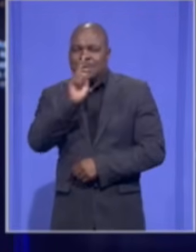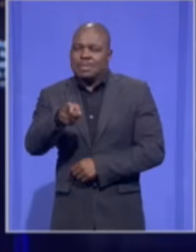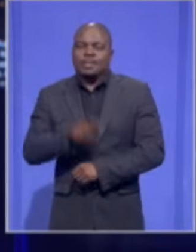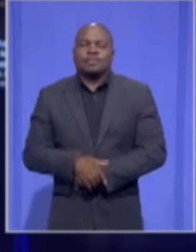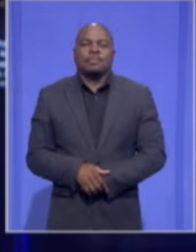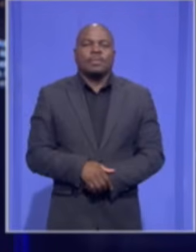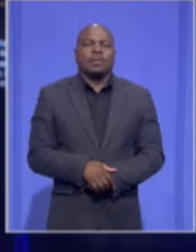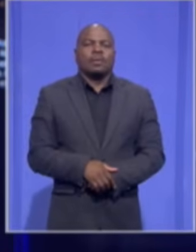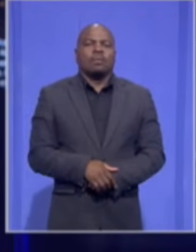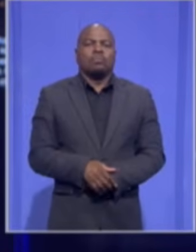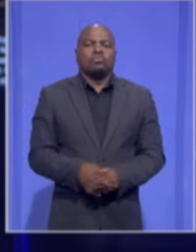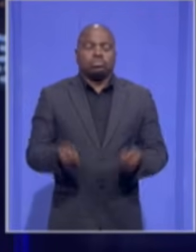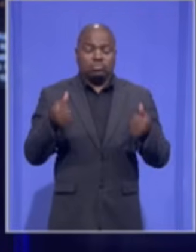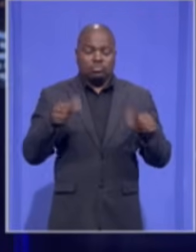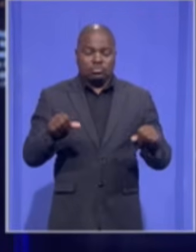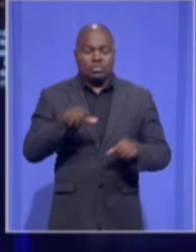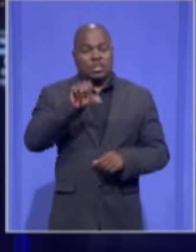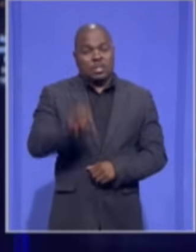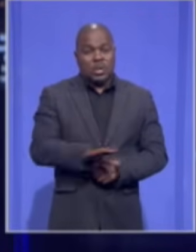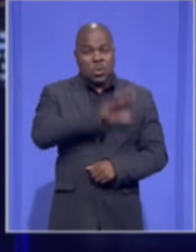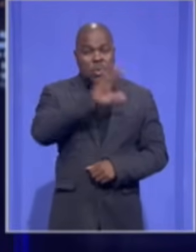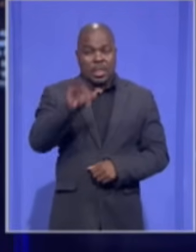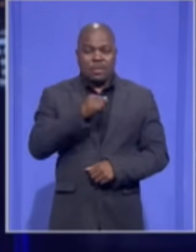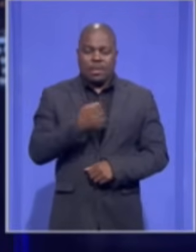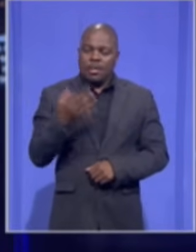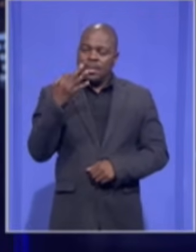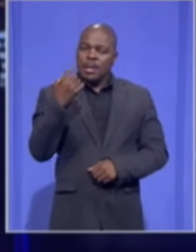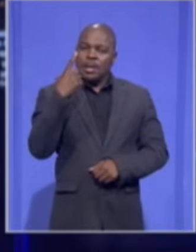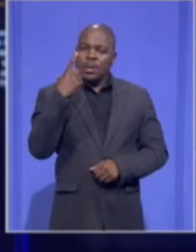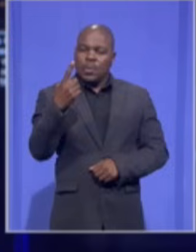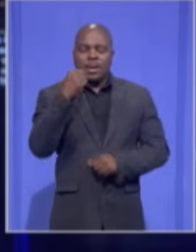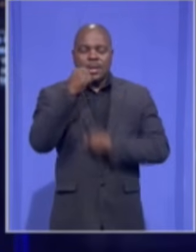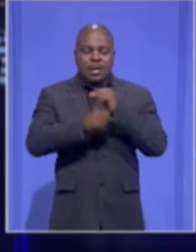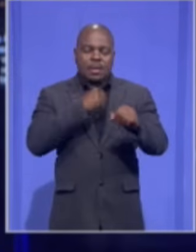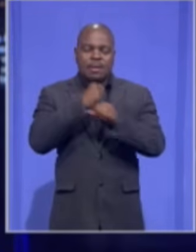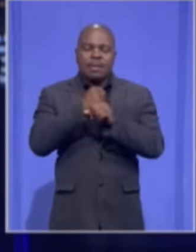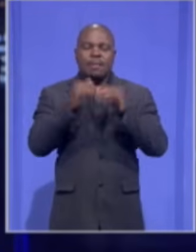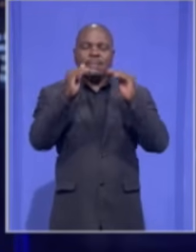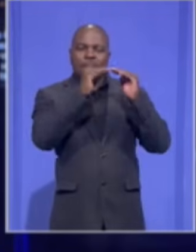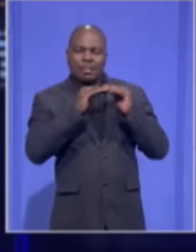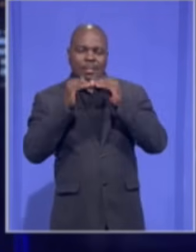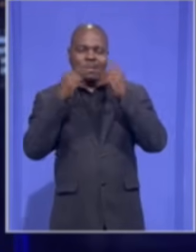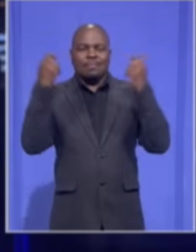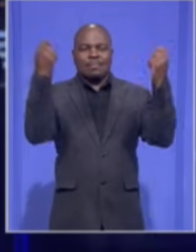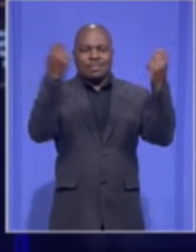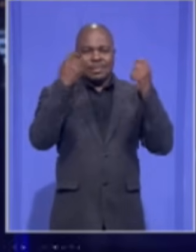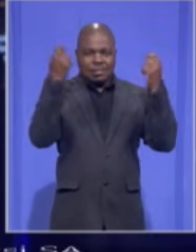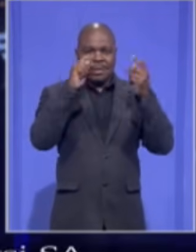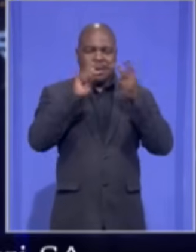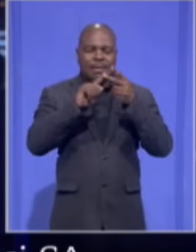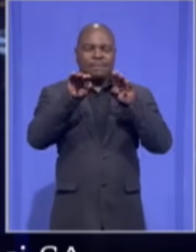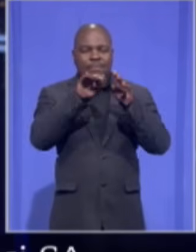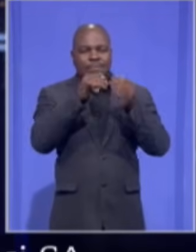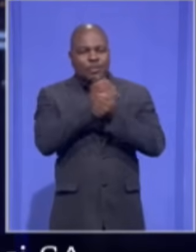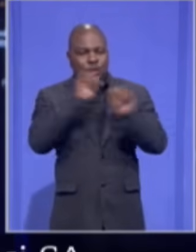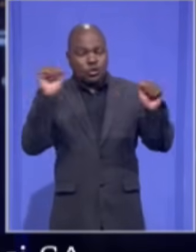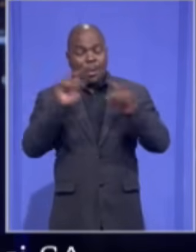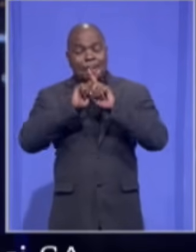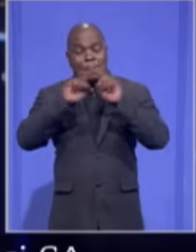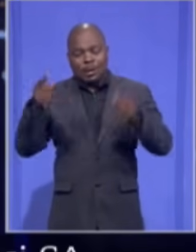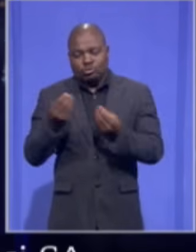Kaoleleng re fumana hore jwalo ka ha Afrika Borwa e keteka dilemo tse 30 a motsomong tsa tokoloho le demokrasi, pharela ya tlhekefetso ya bana e